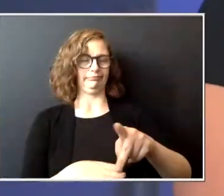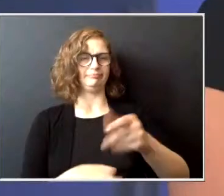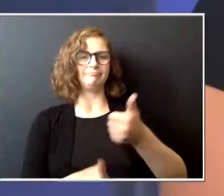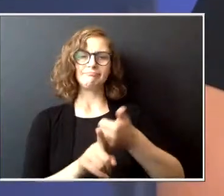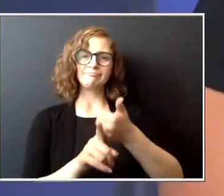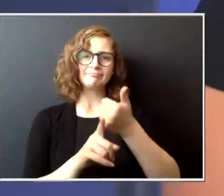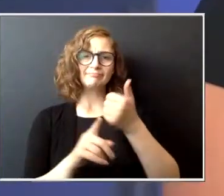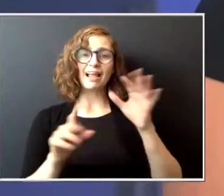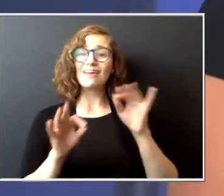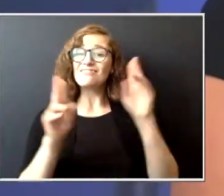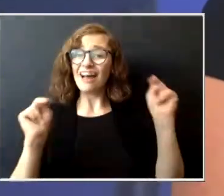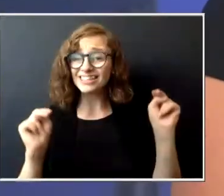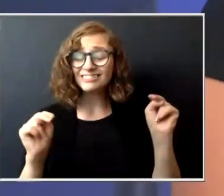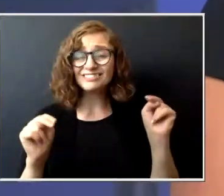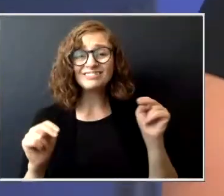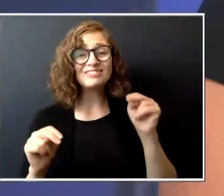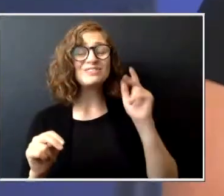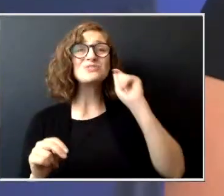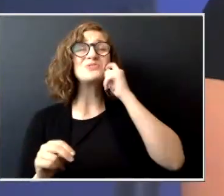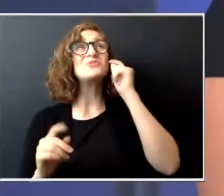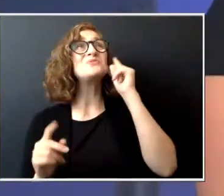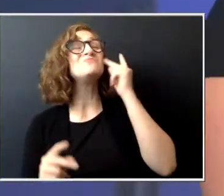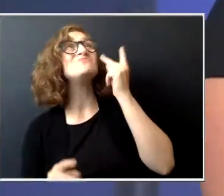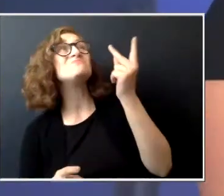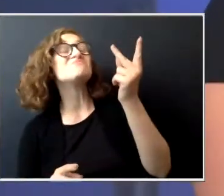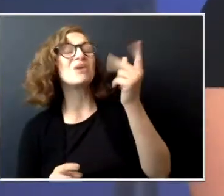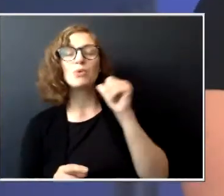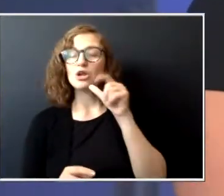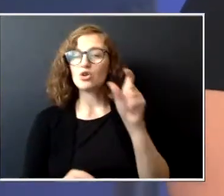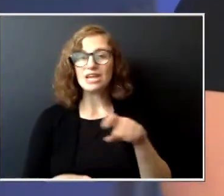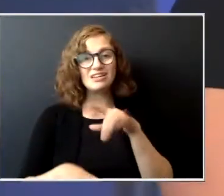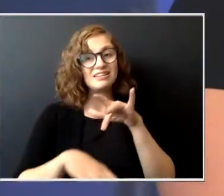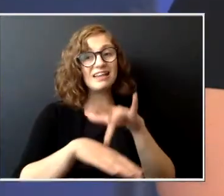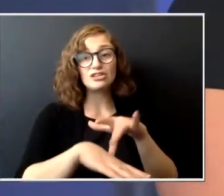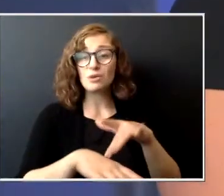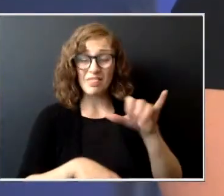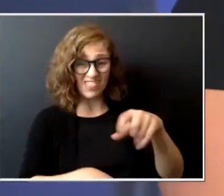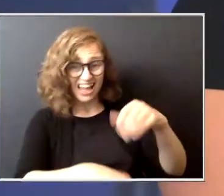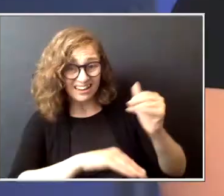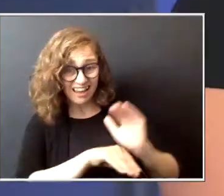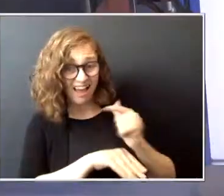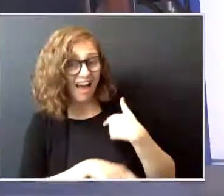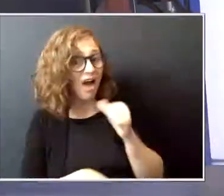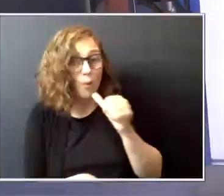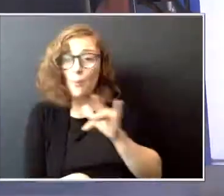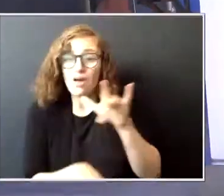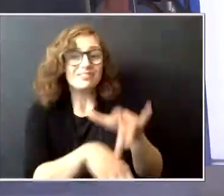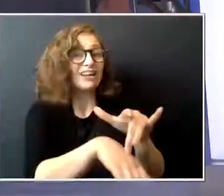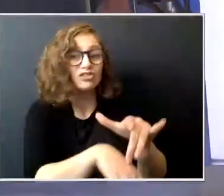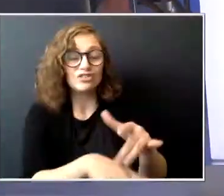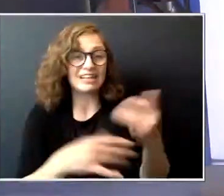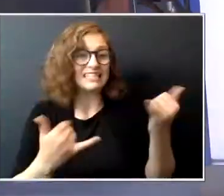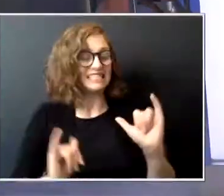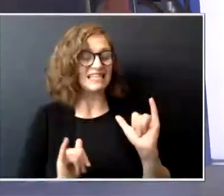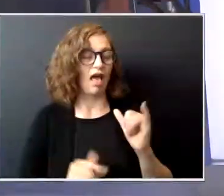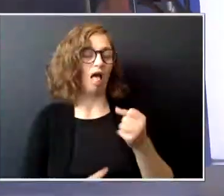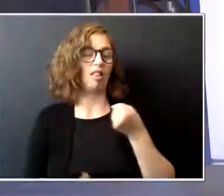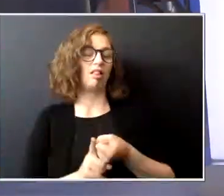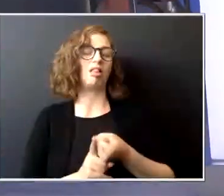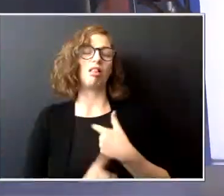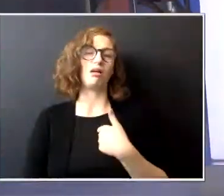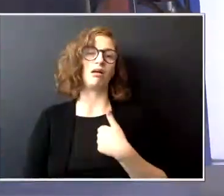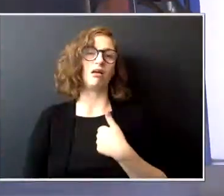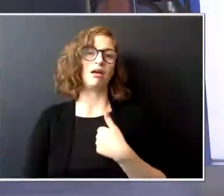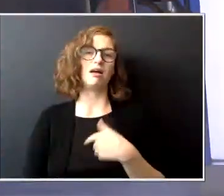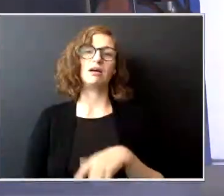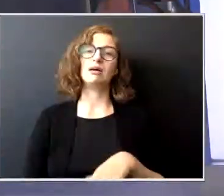them, because I wasn't even touching them that night and I was still affected by it. So Dr. Slater, you let us bring a camera into